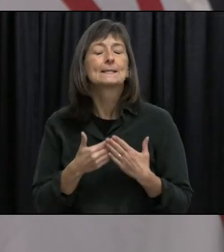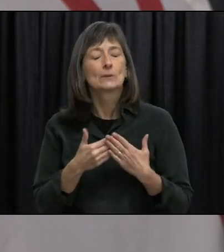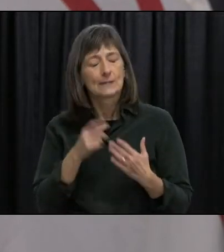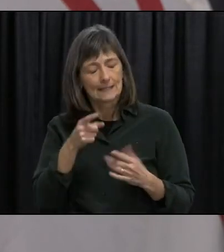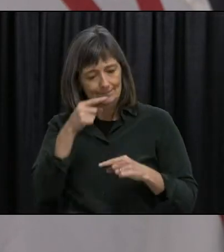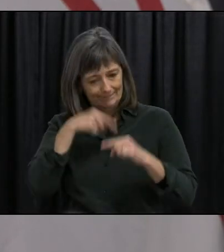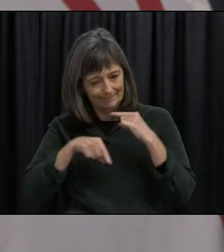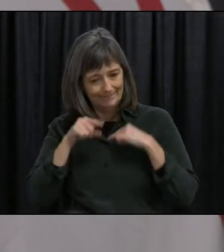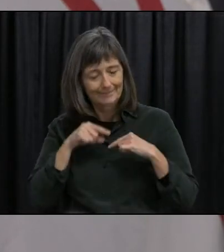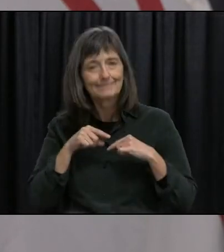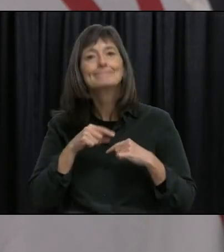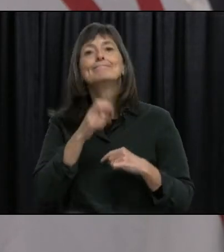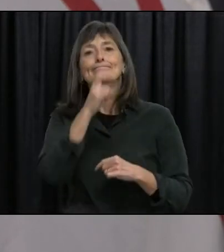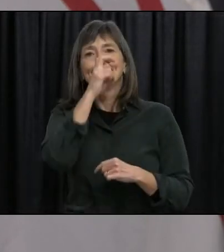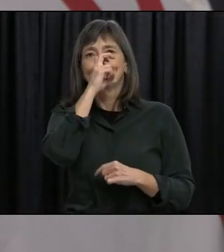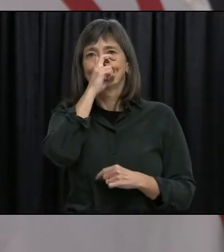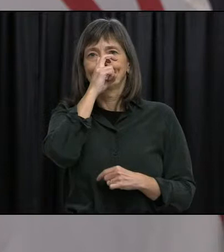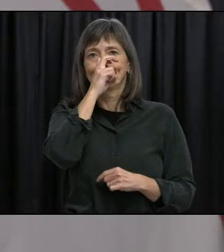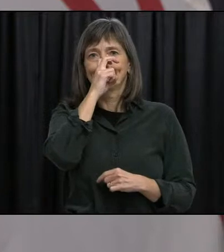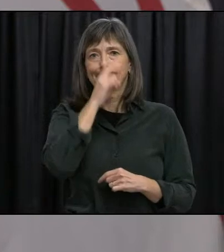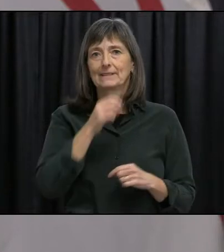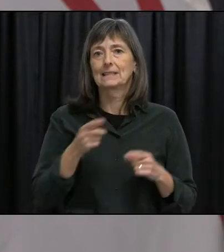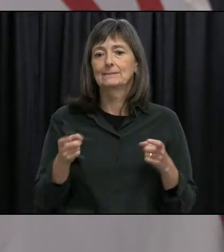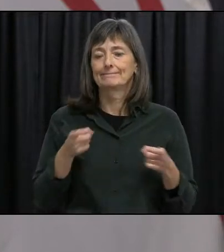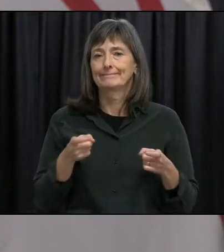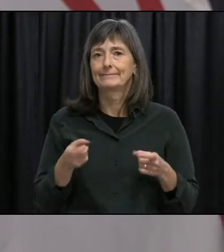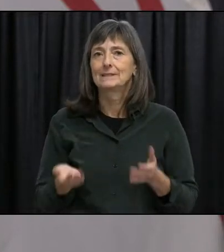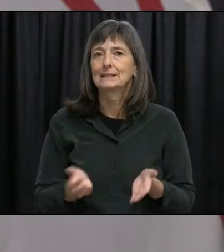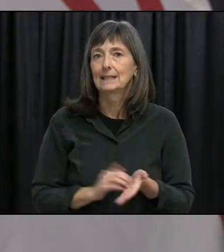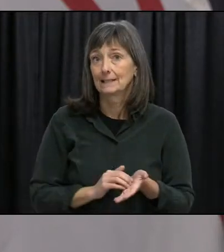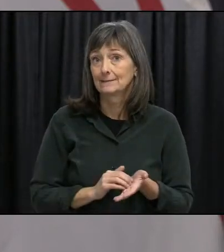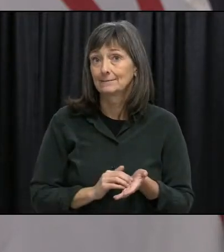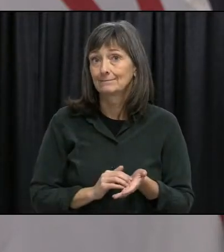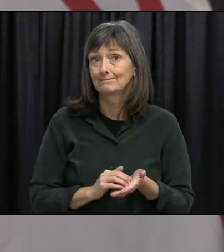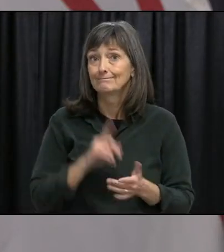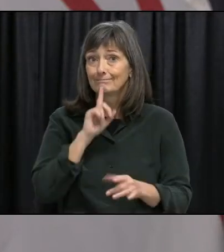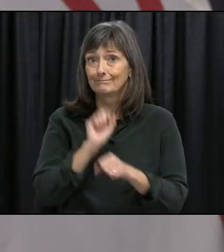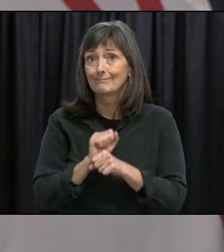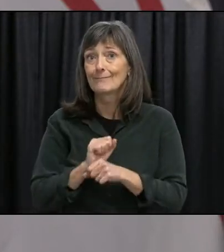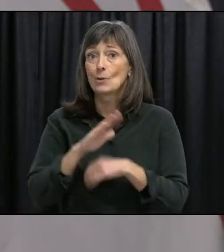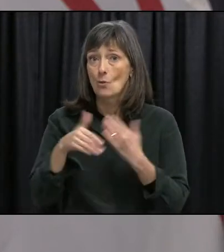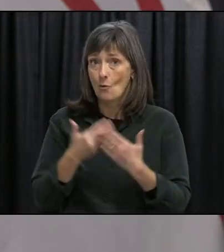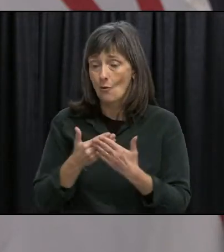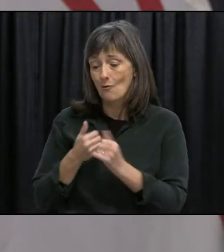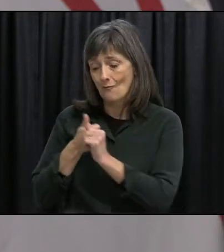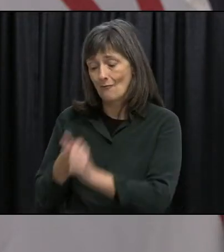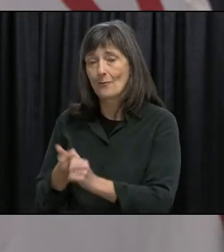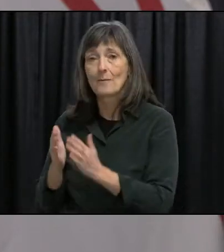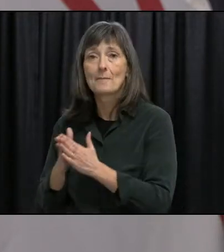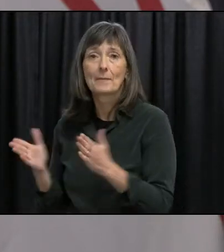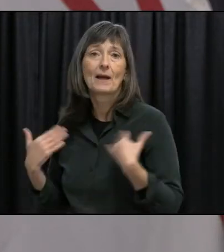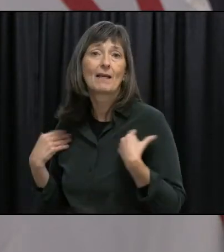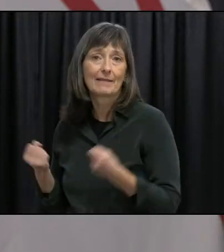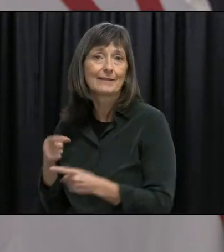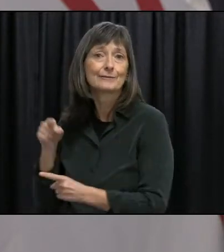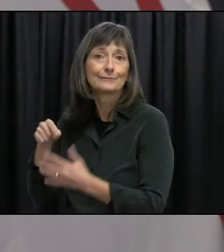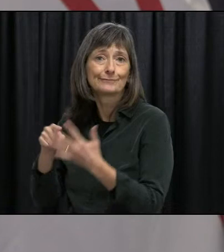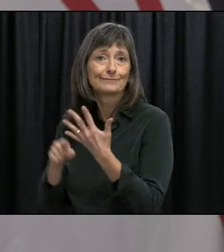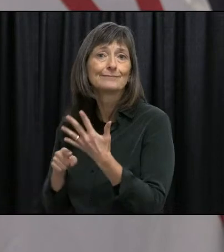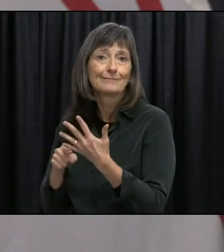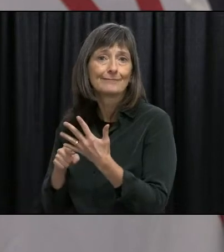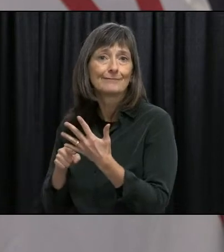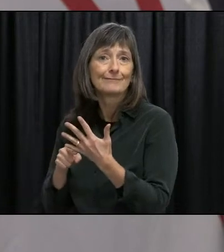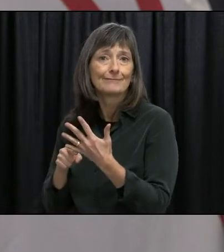confirm the need to follow public health guidelines and to ensure that we remain